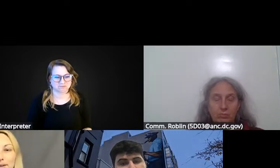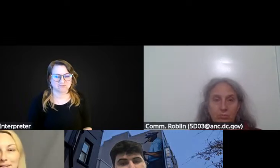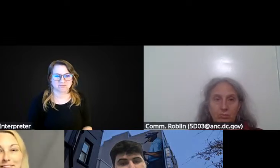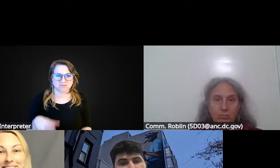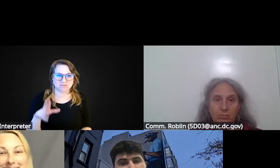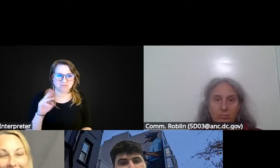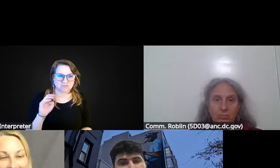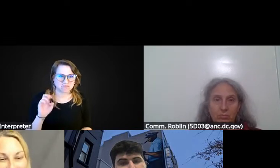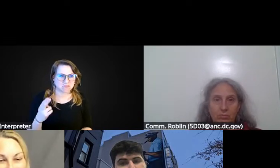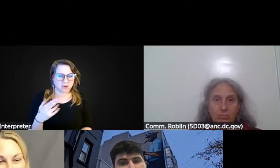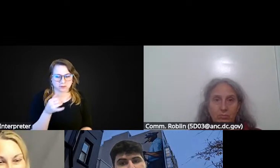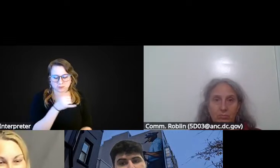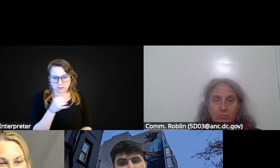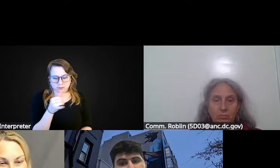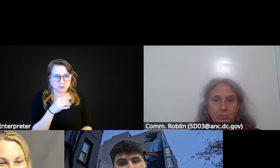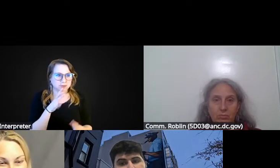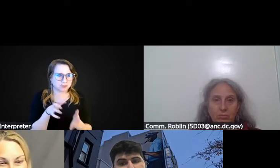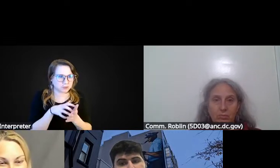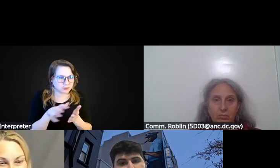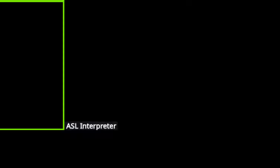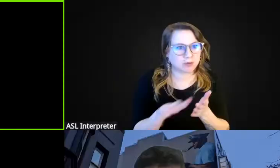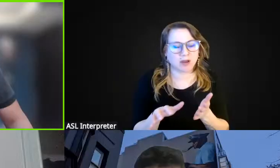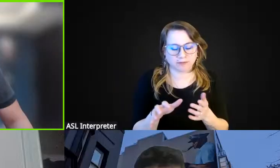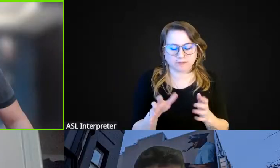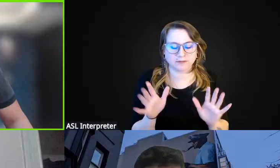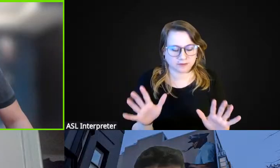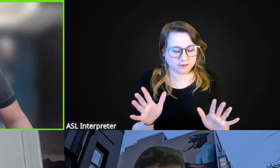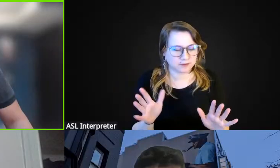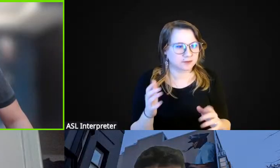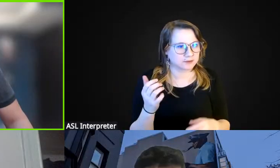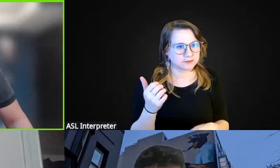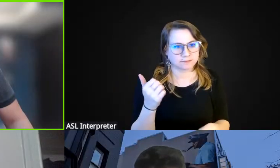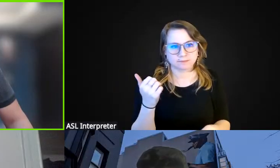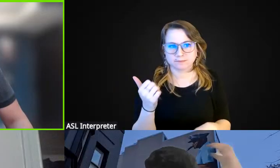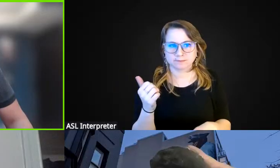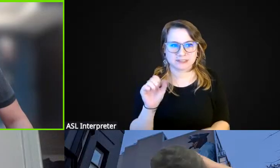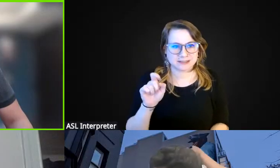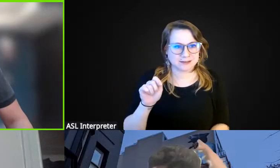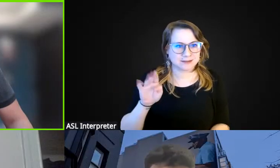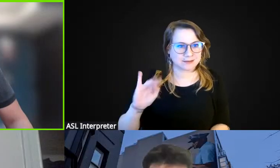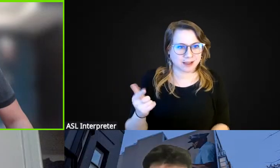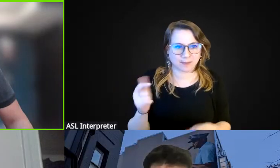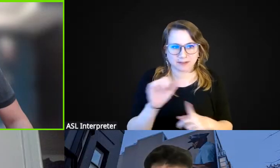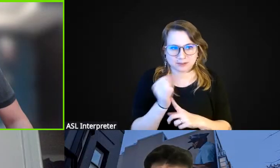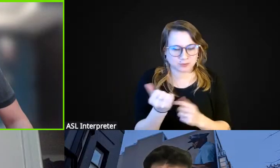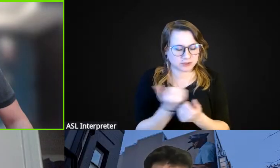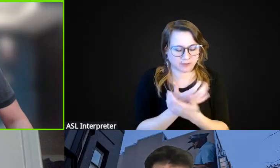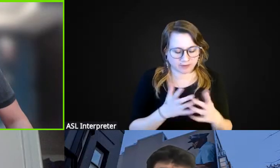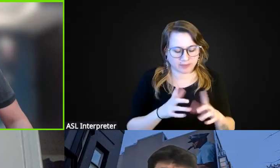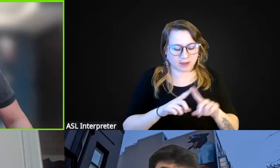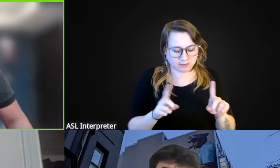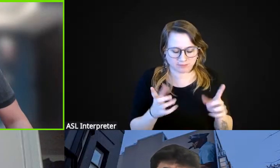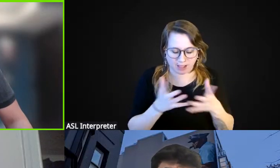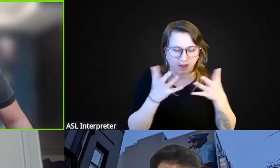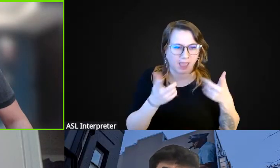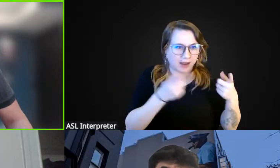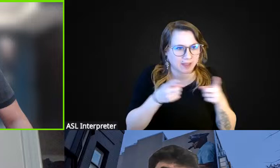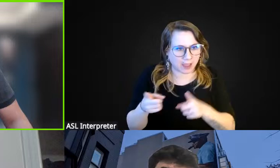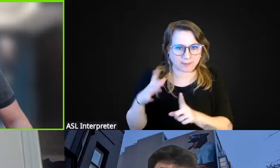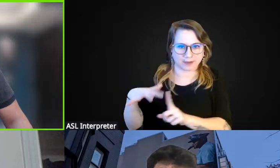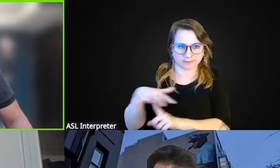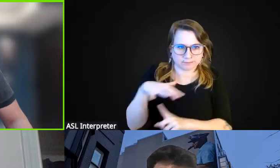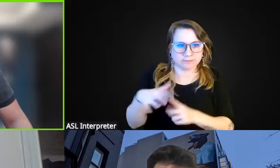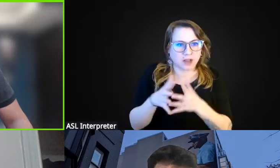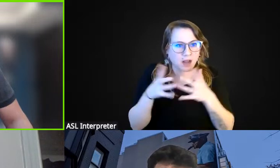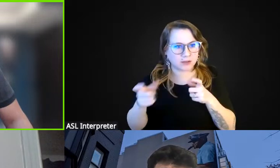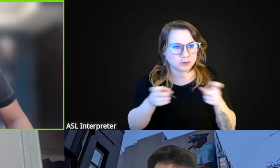stabbing situation, but please feel free to reach me directly at any point in time. We have a lot of things going on in 5DO5, so it's a lot to manage,